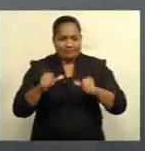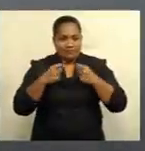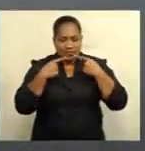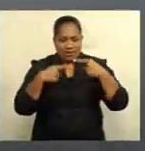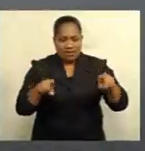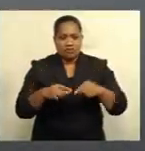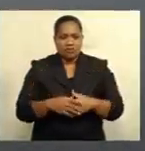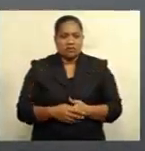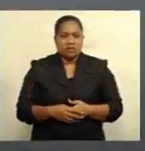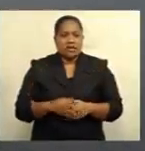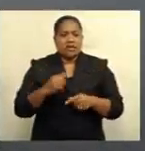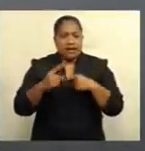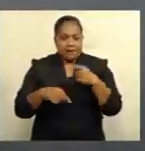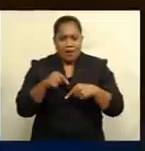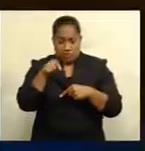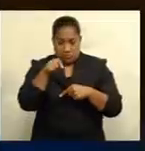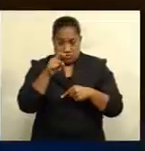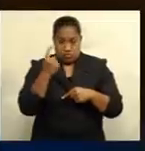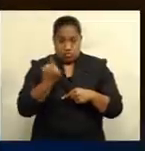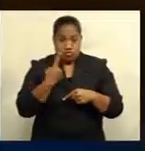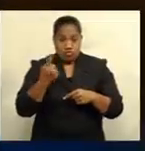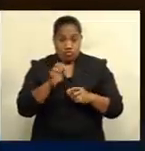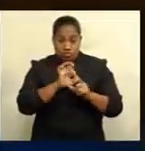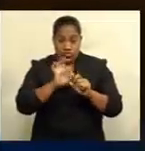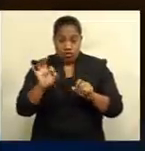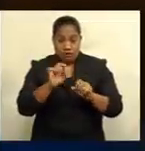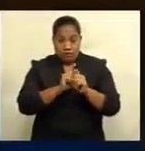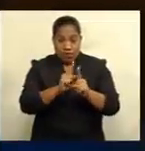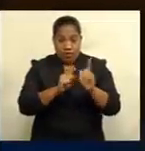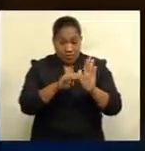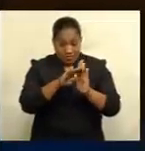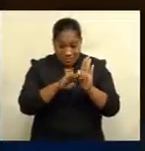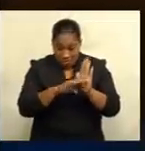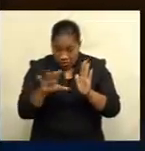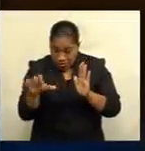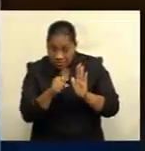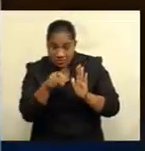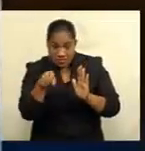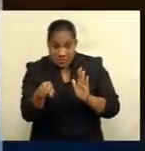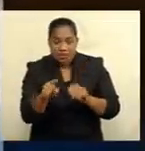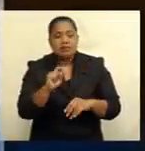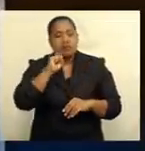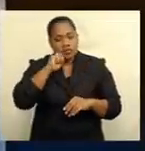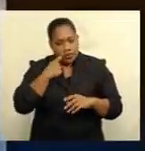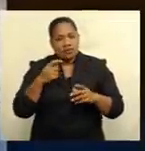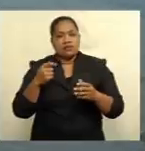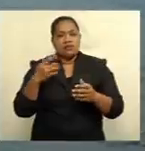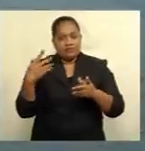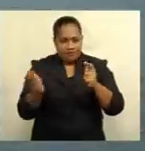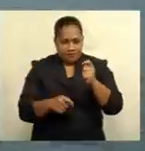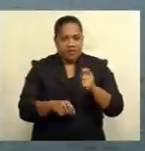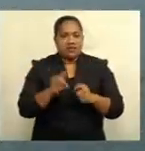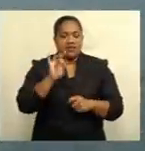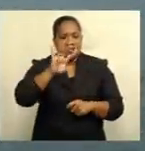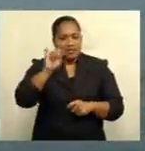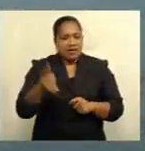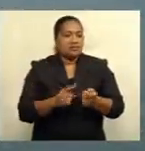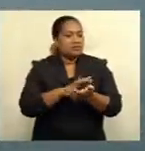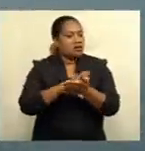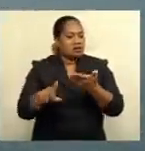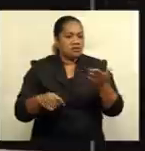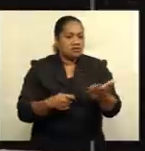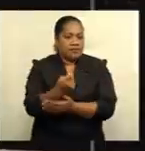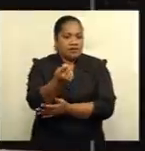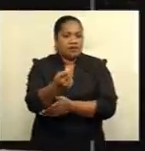caught in the illegal act will be fined a maximum $20,000 and individuals $10,000. Kelly Vadala,